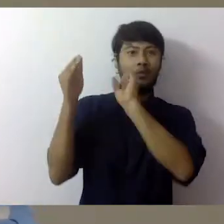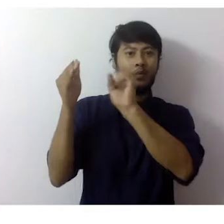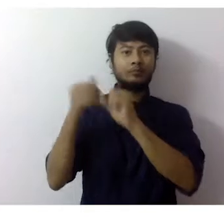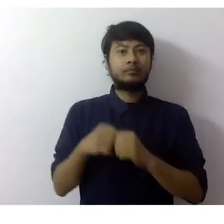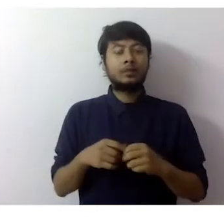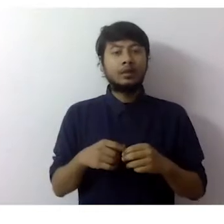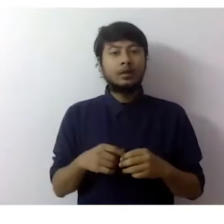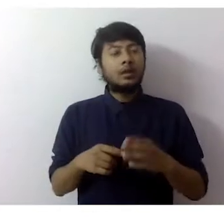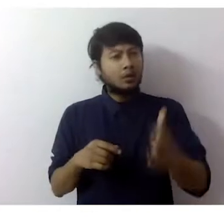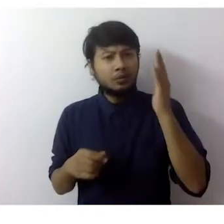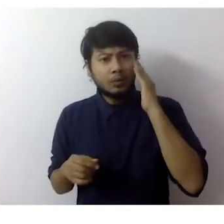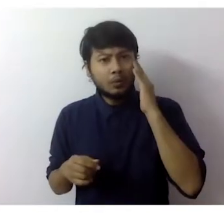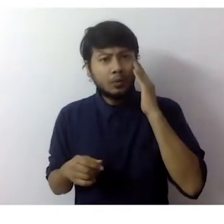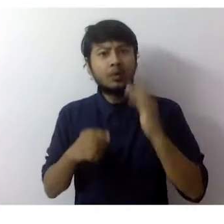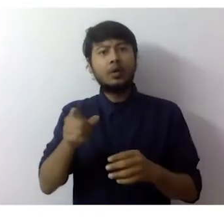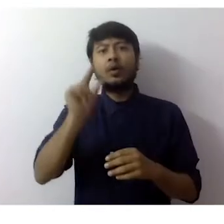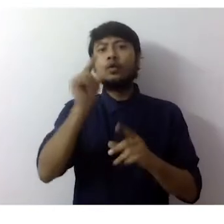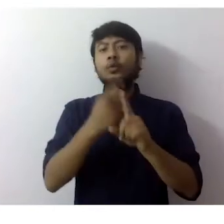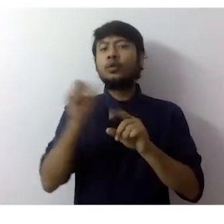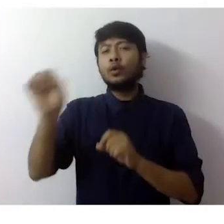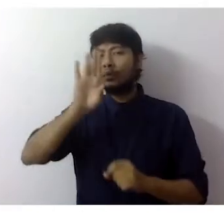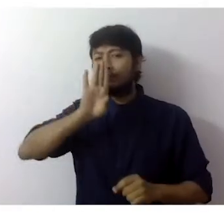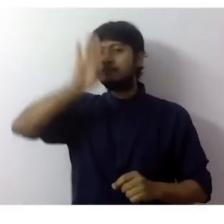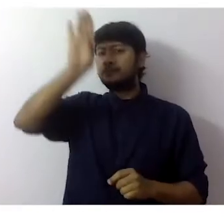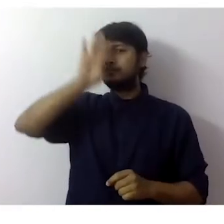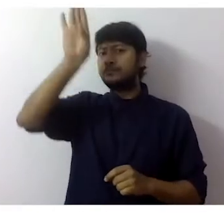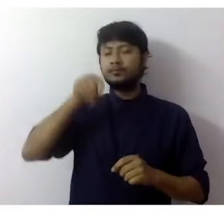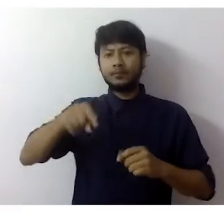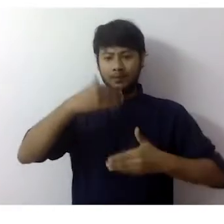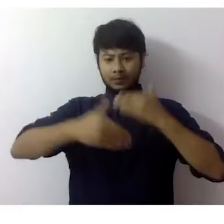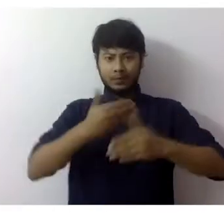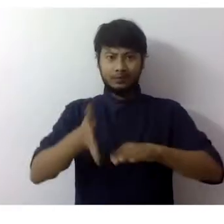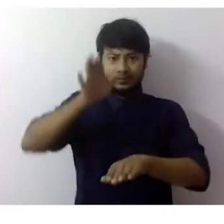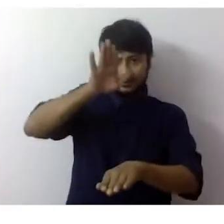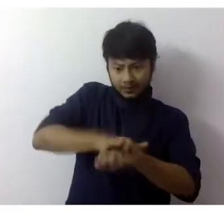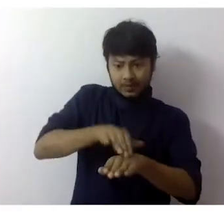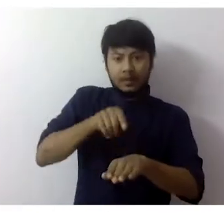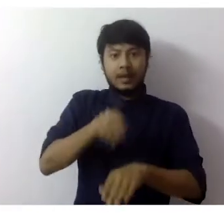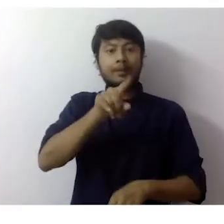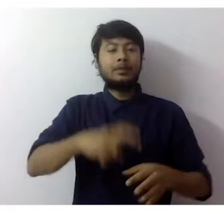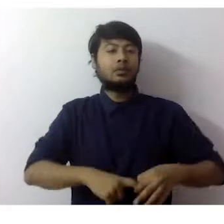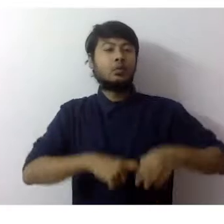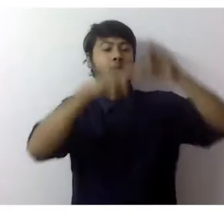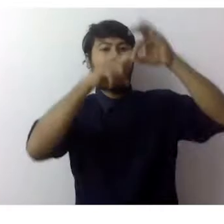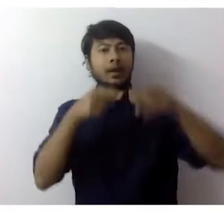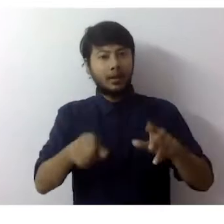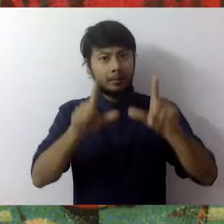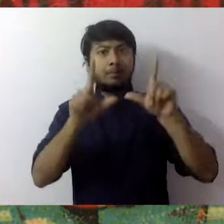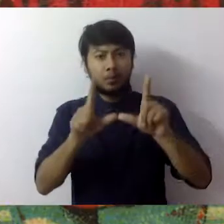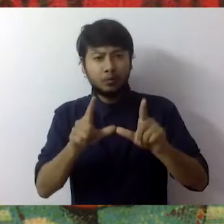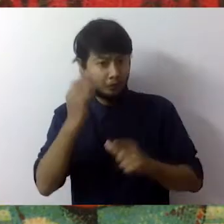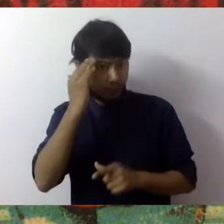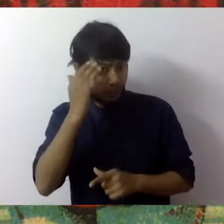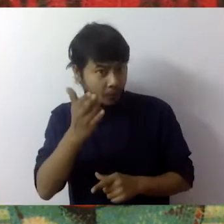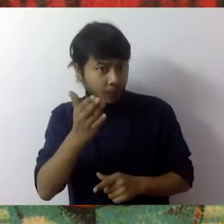with British imperial figures acted as an approval for the authenticity, trust and quality of the product?